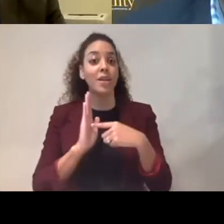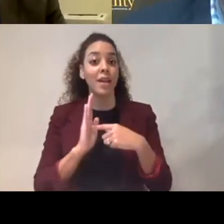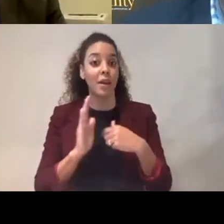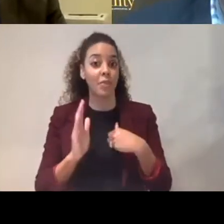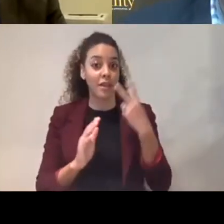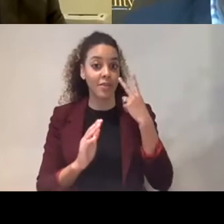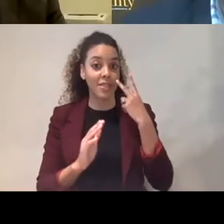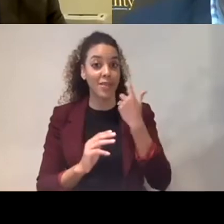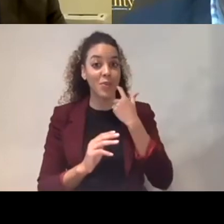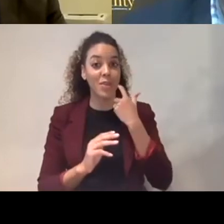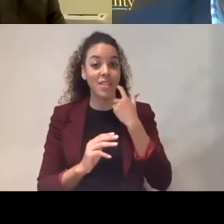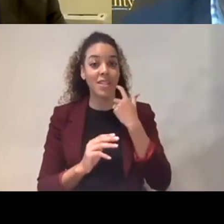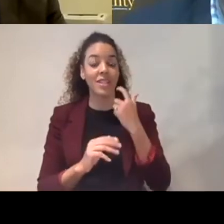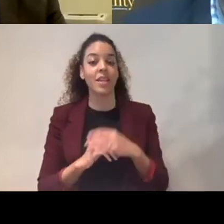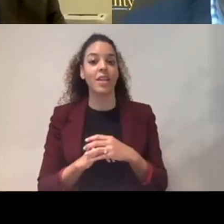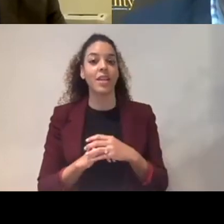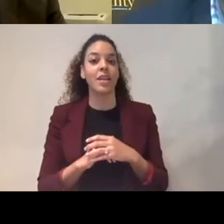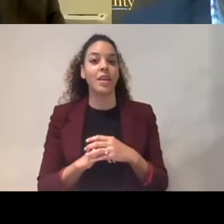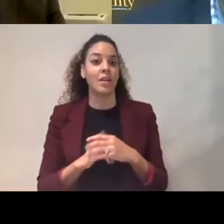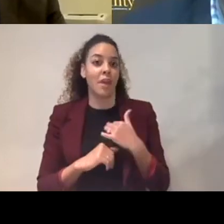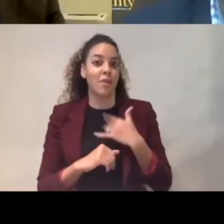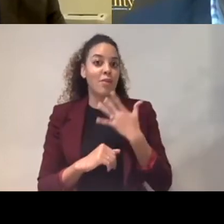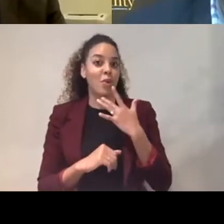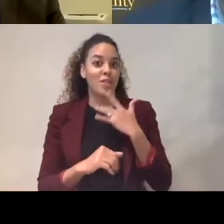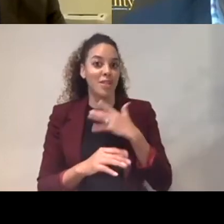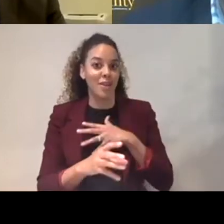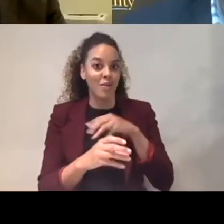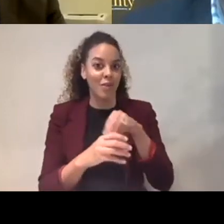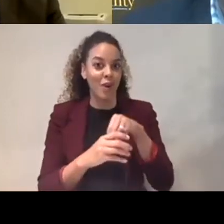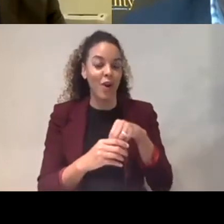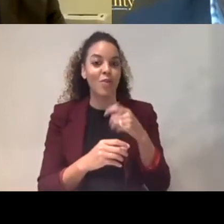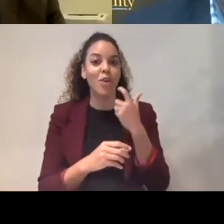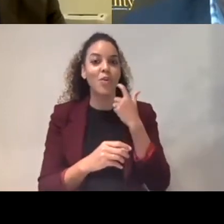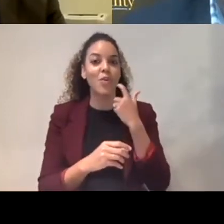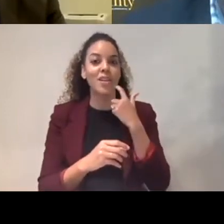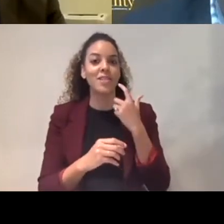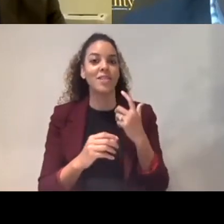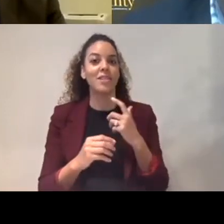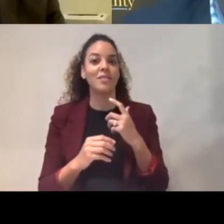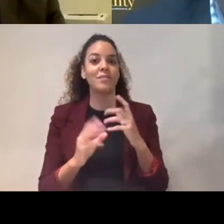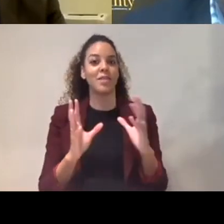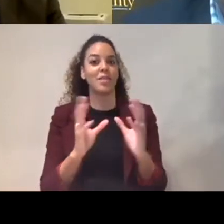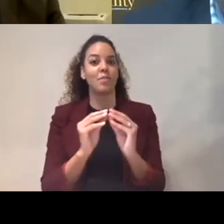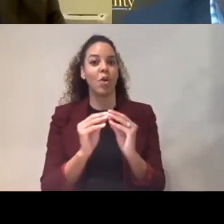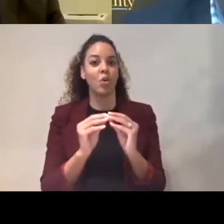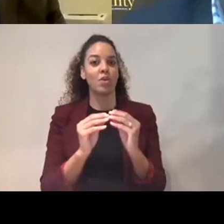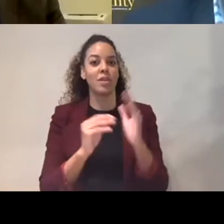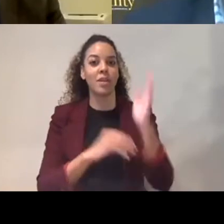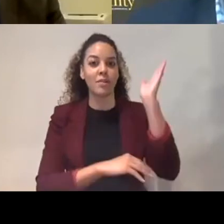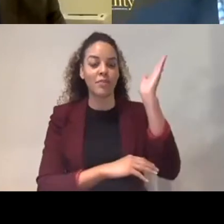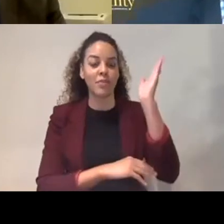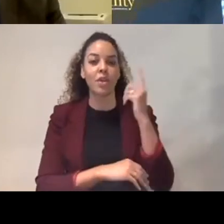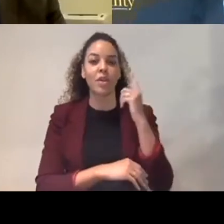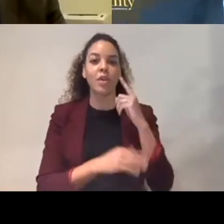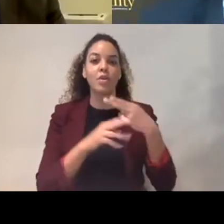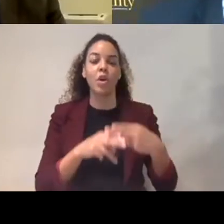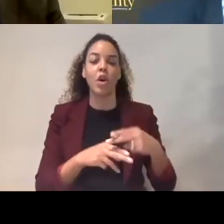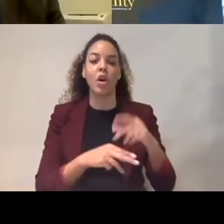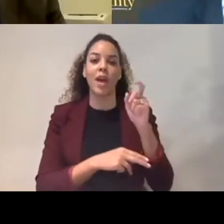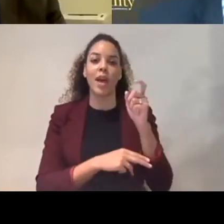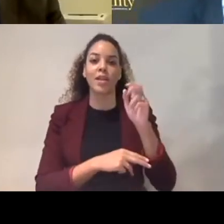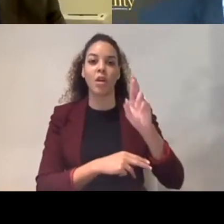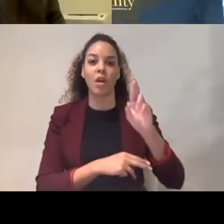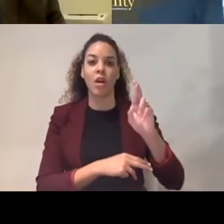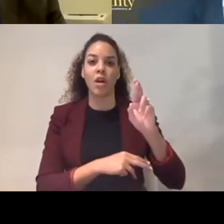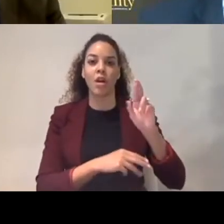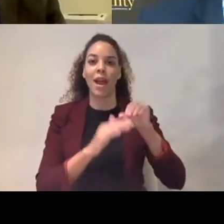have been fortunate enough to be involved with a recent symposium by XR Access, XR standing for extended reality. And from